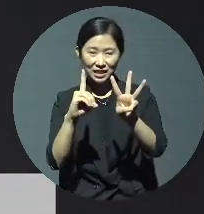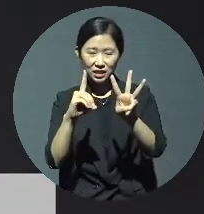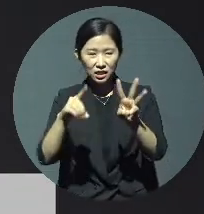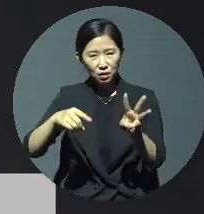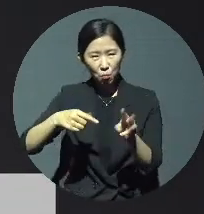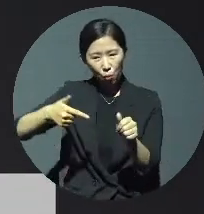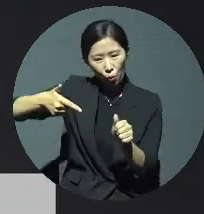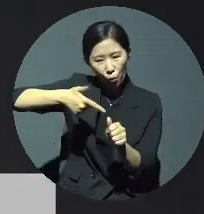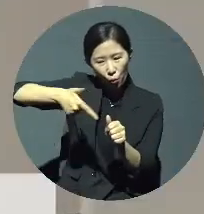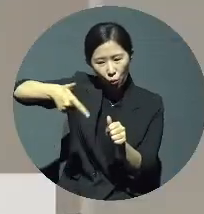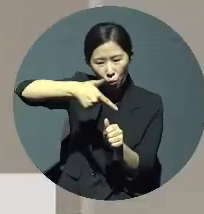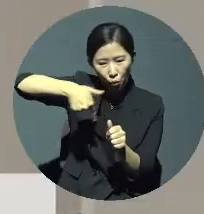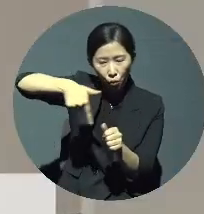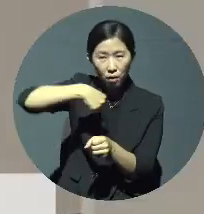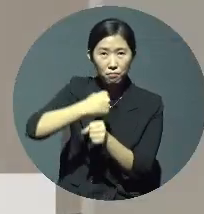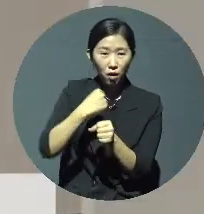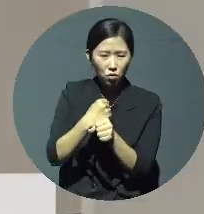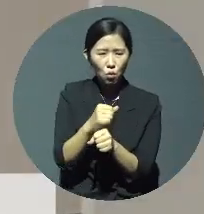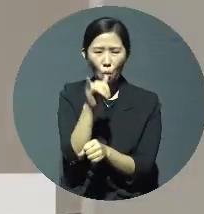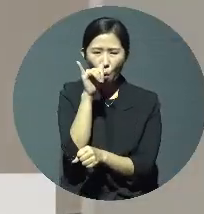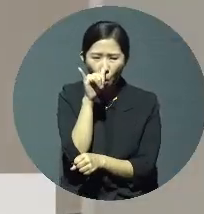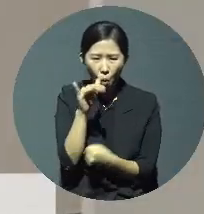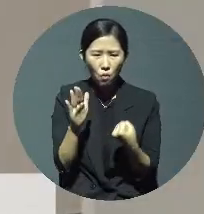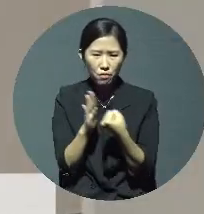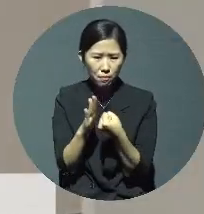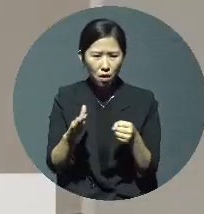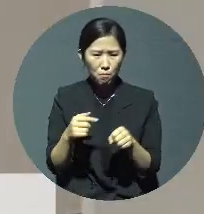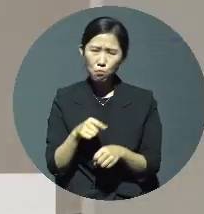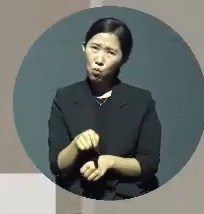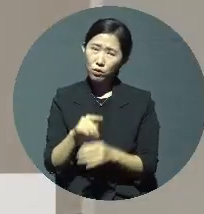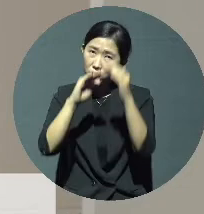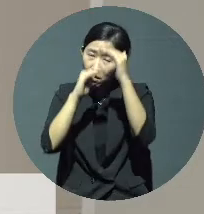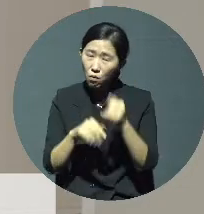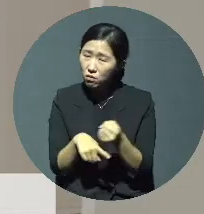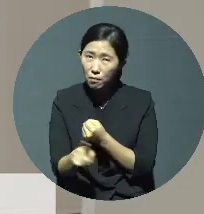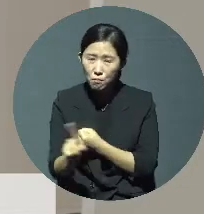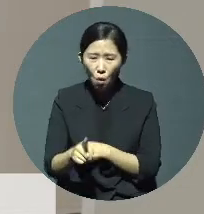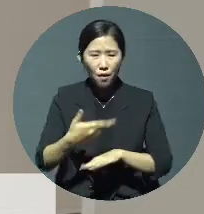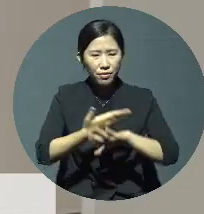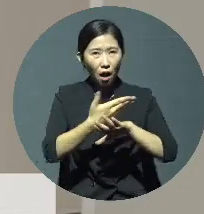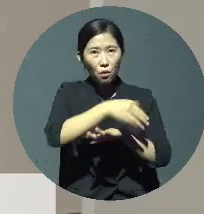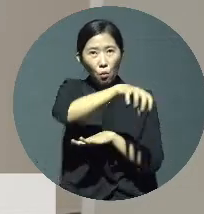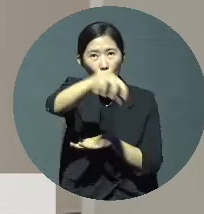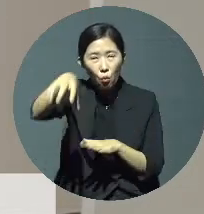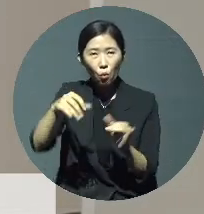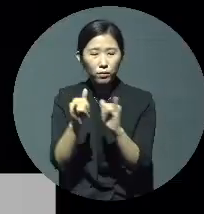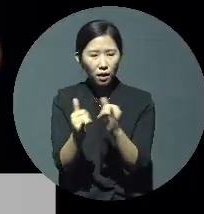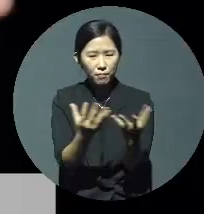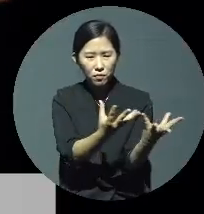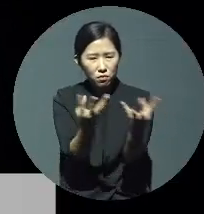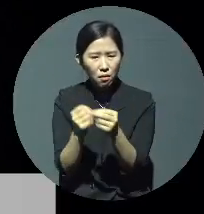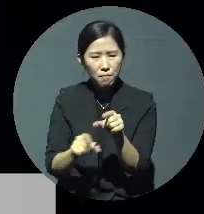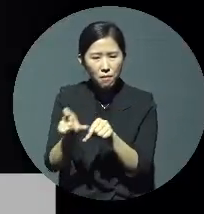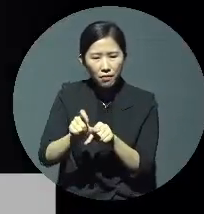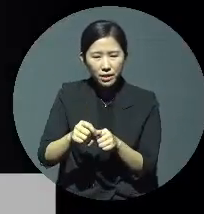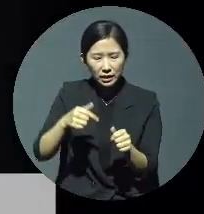or one-to-one scale, something very reflective of a physical piece of design quite quickly.